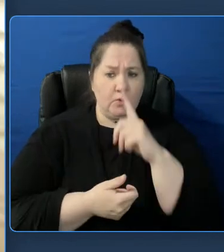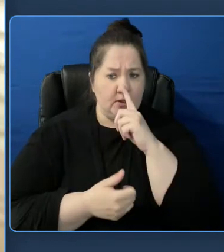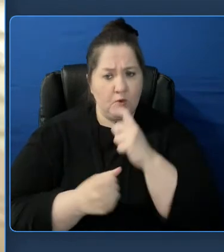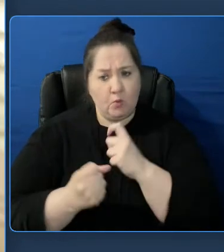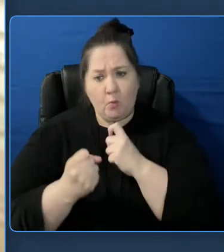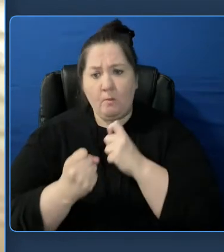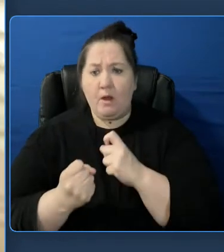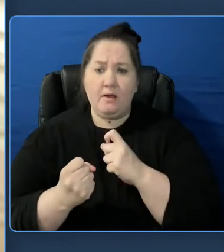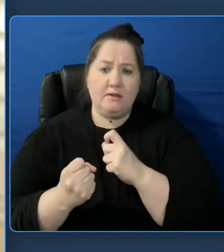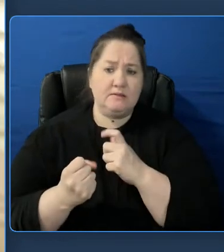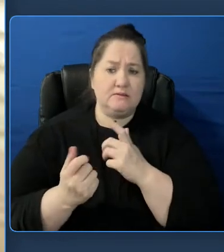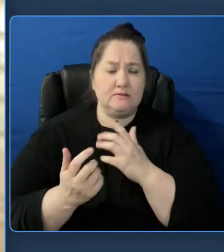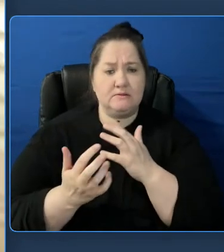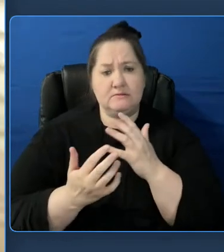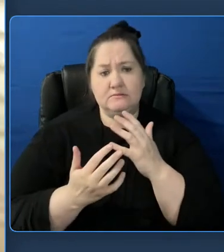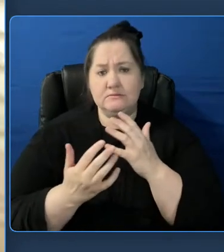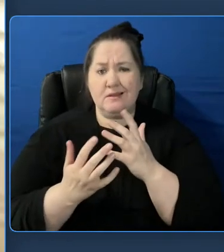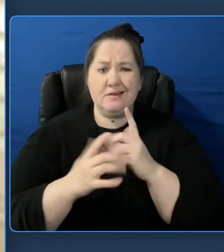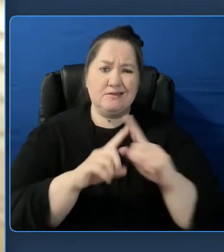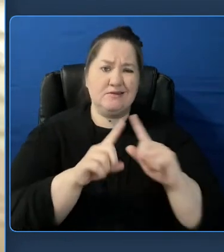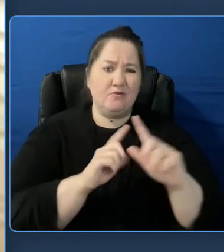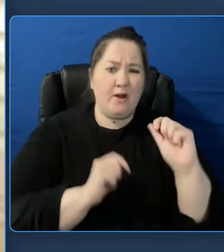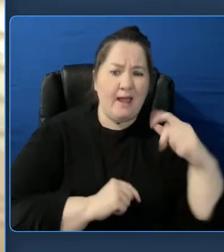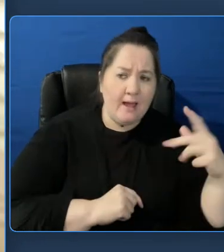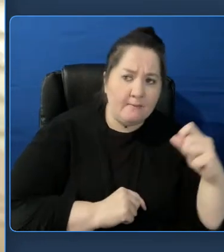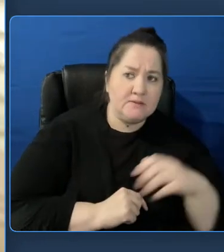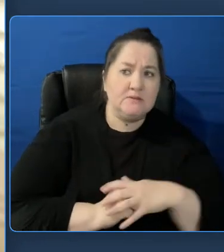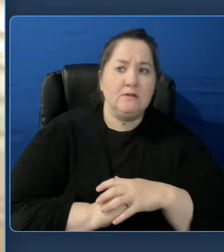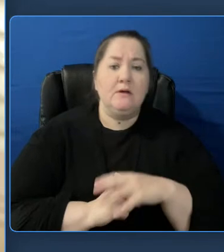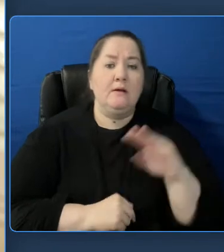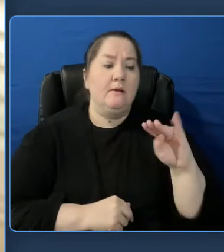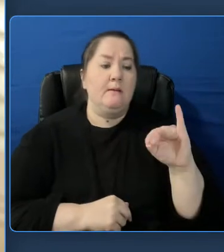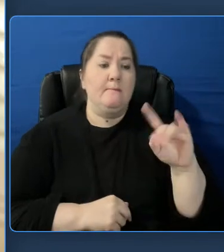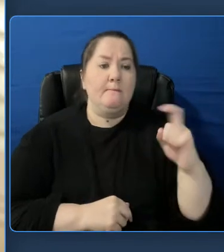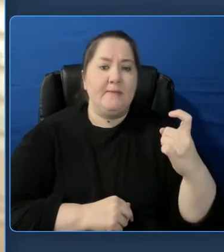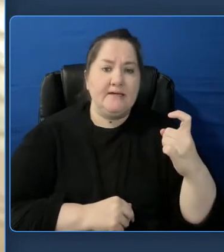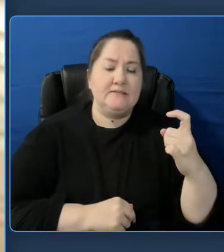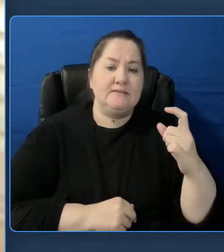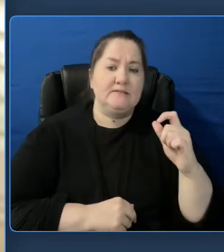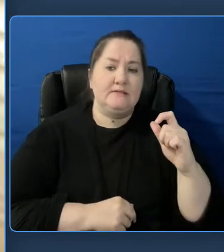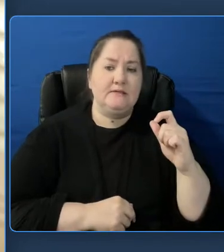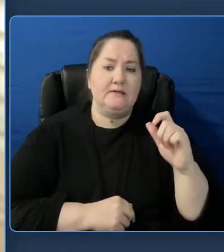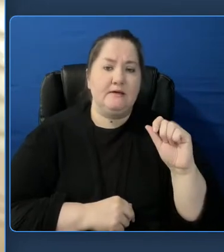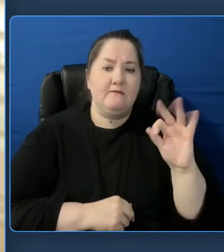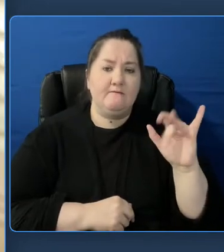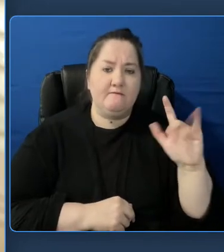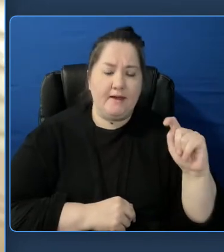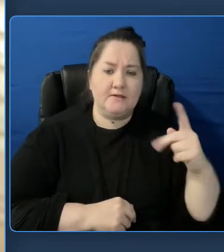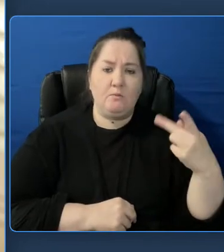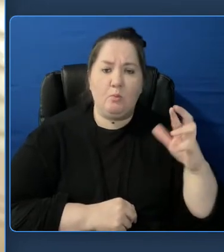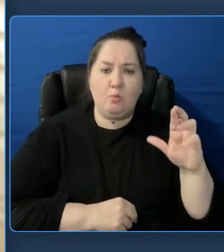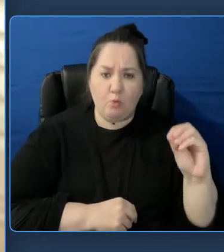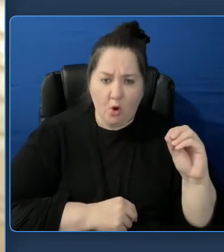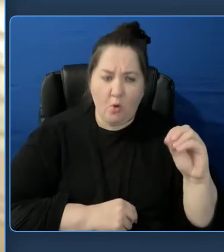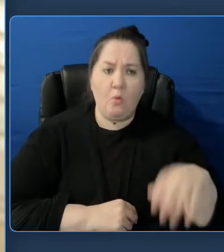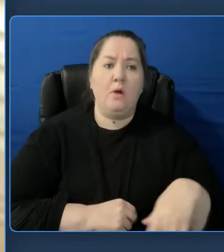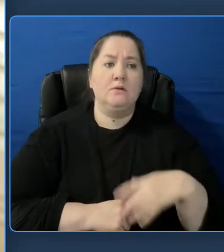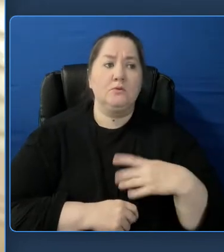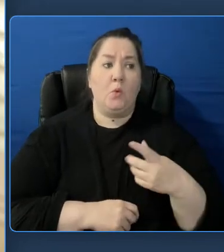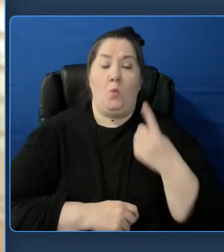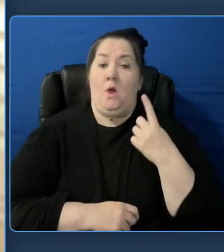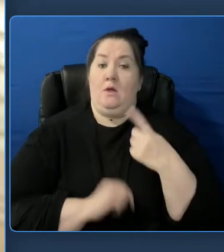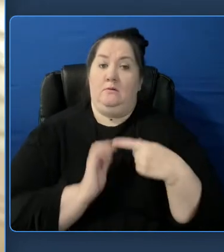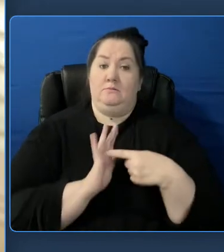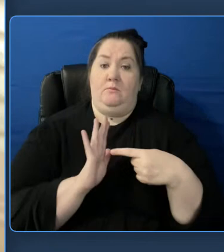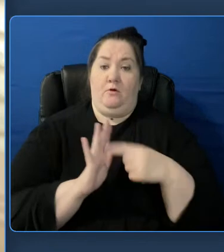robust, there's a lot of different apps, one of Mix Effect Pro is a good example of an app that, really